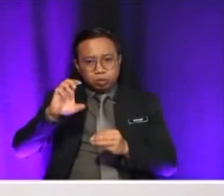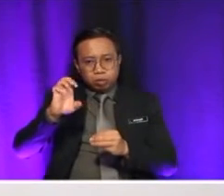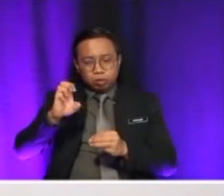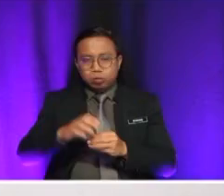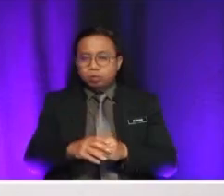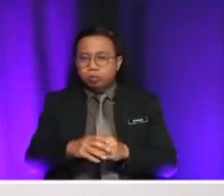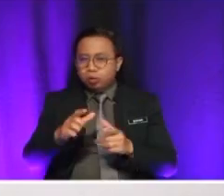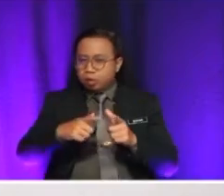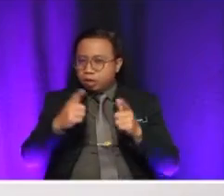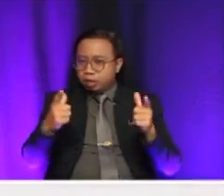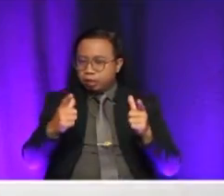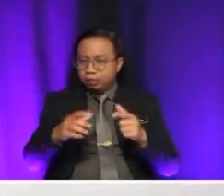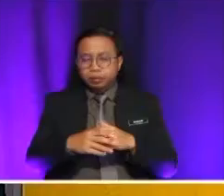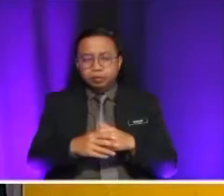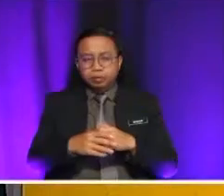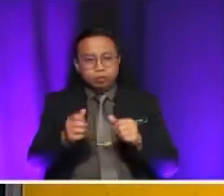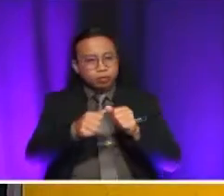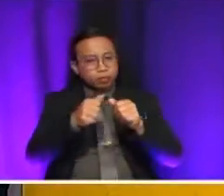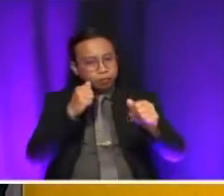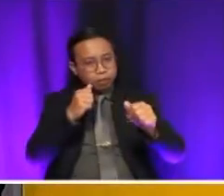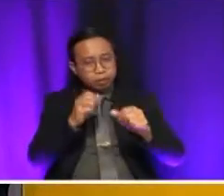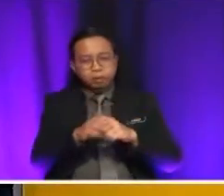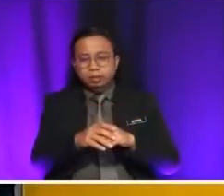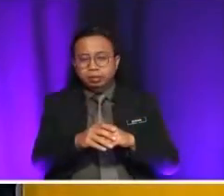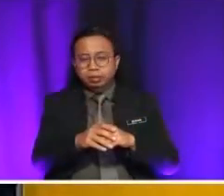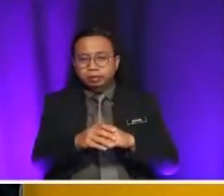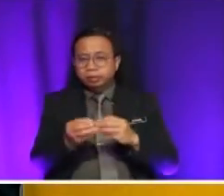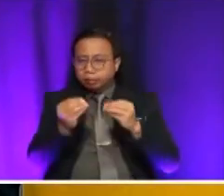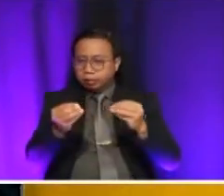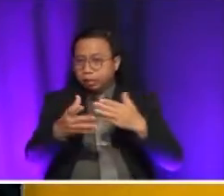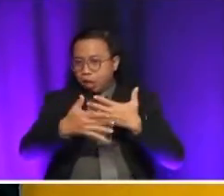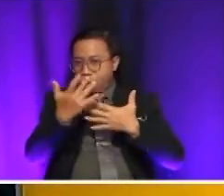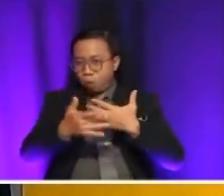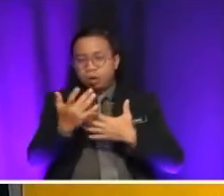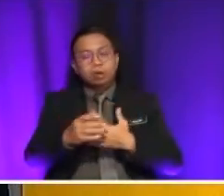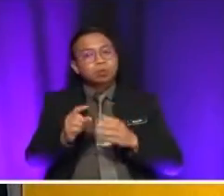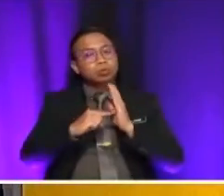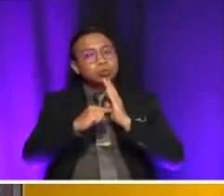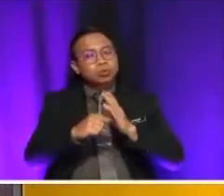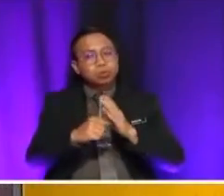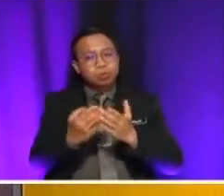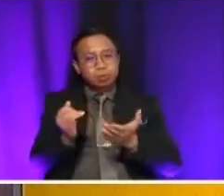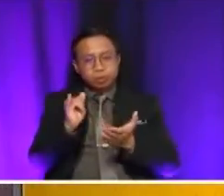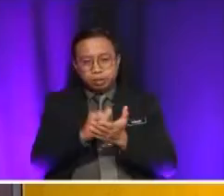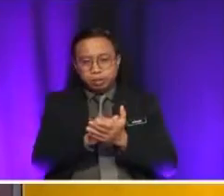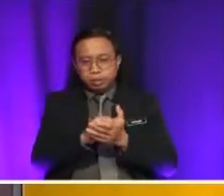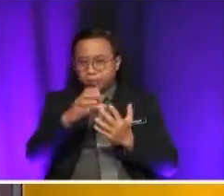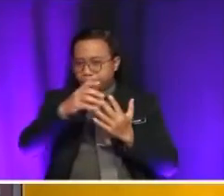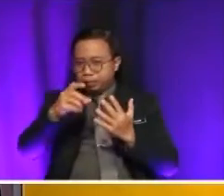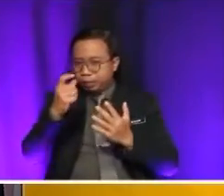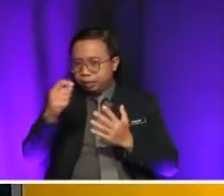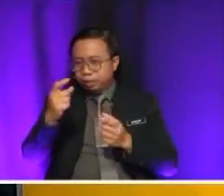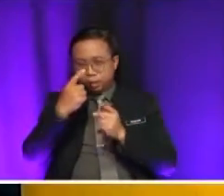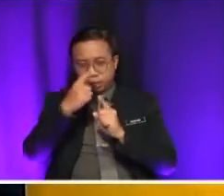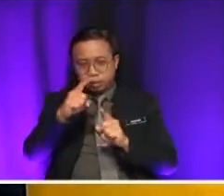another solution, which is far better from the solution given earlier. So to show that, Nazura picked the answer